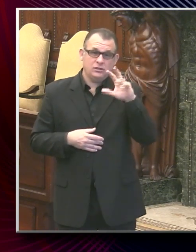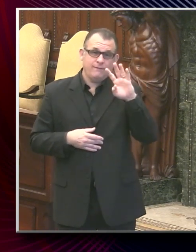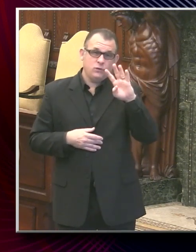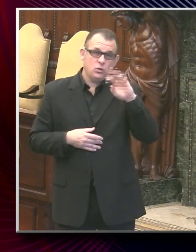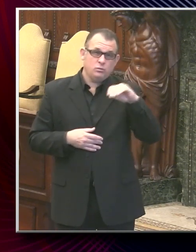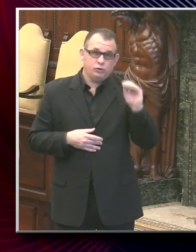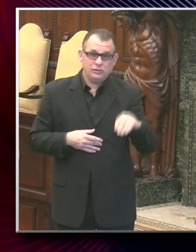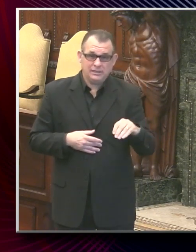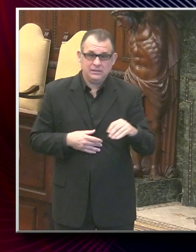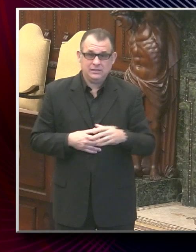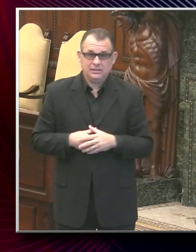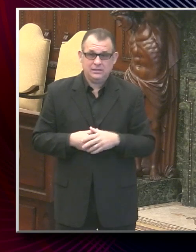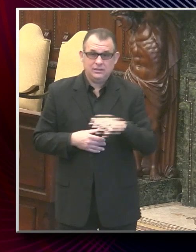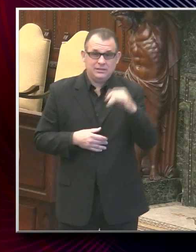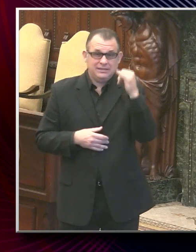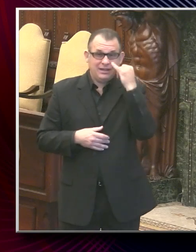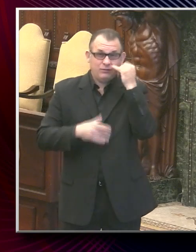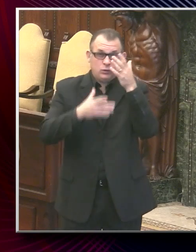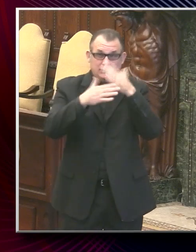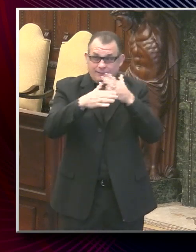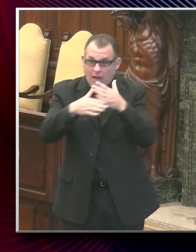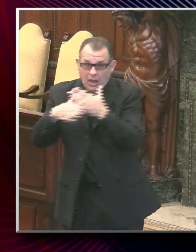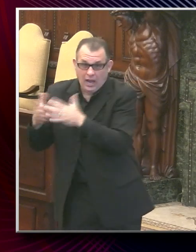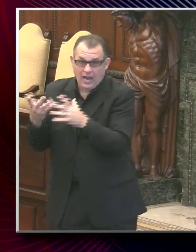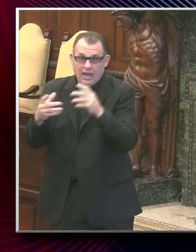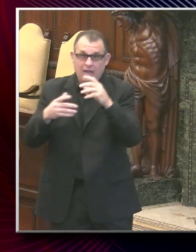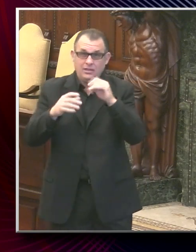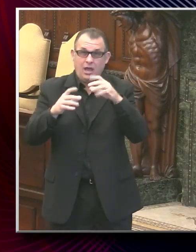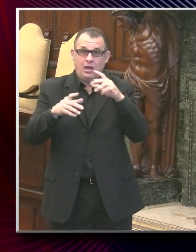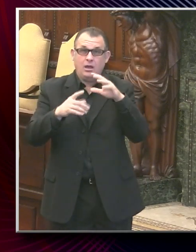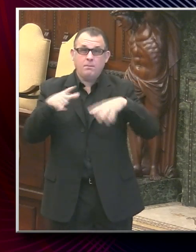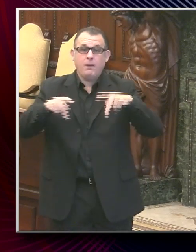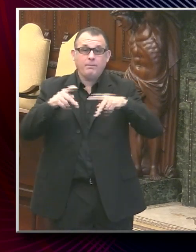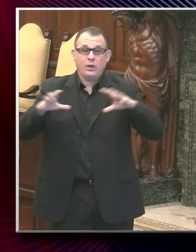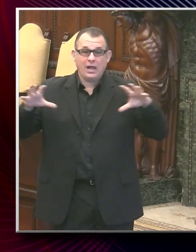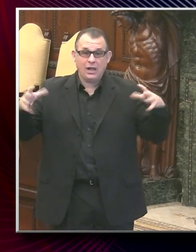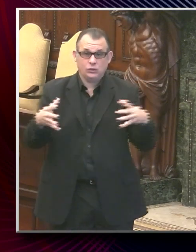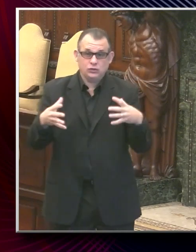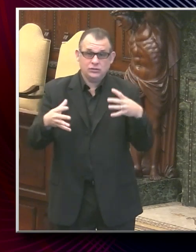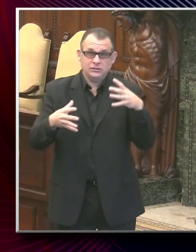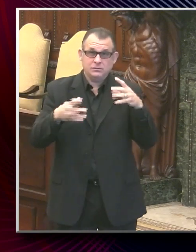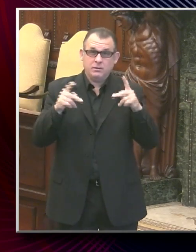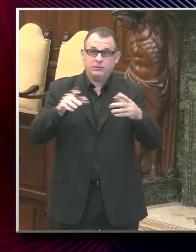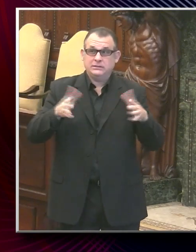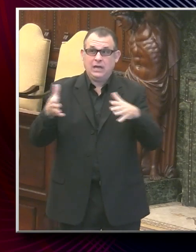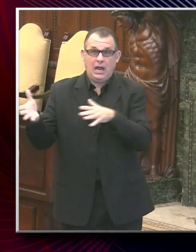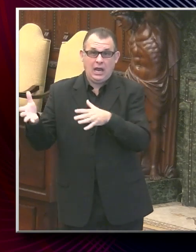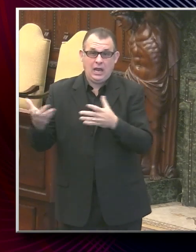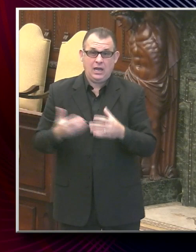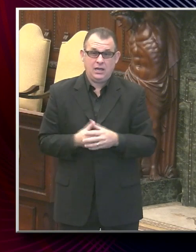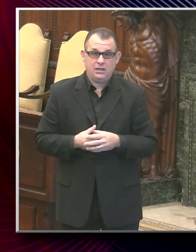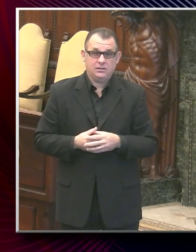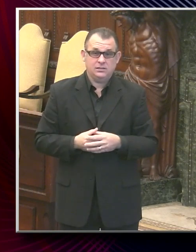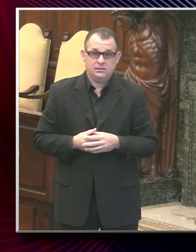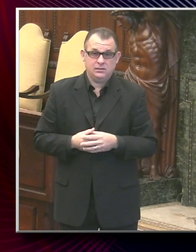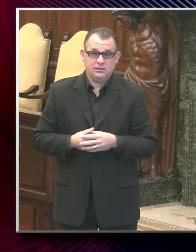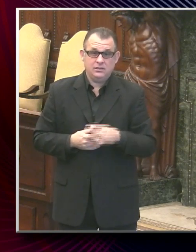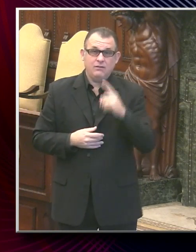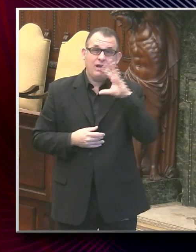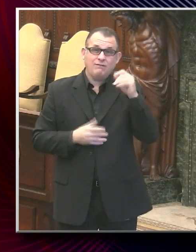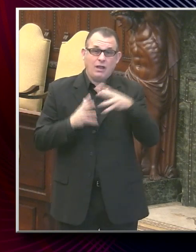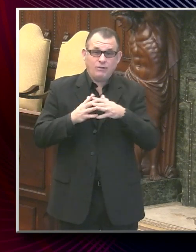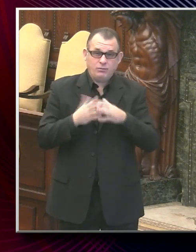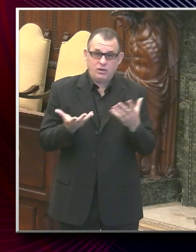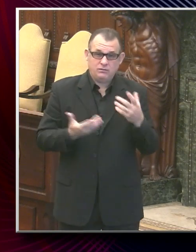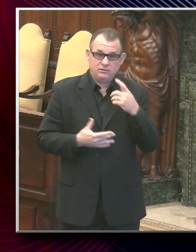the population and come up with a per capita mortality rate, the mortality rate among African-Americans is about 1.5 times that of whites, or to put it